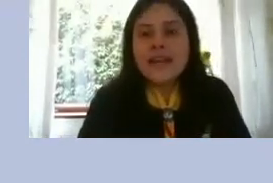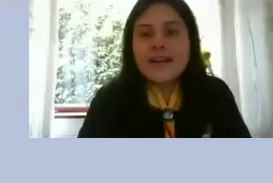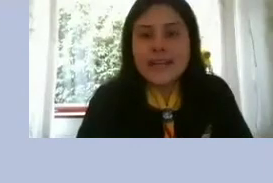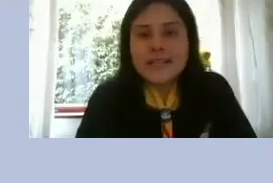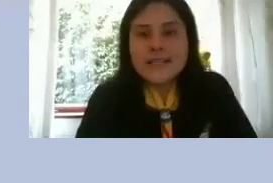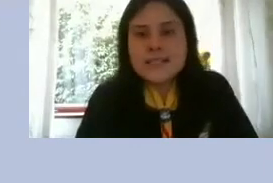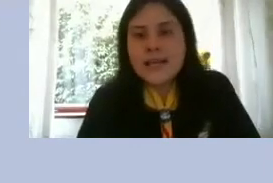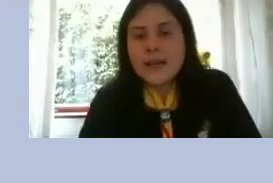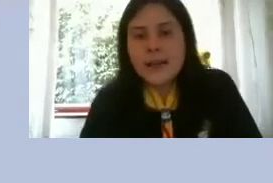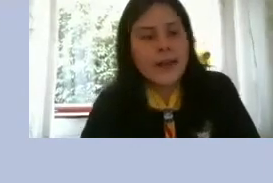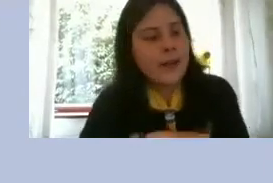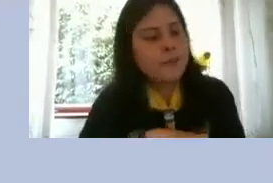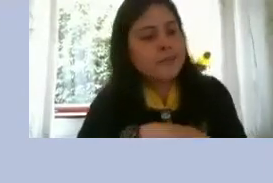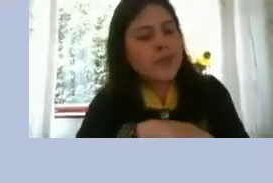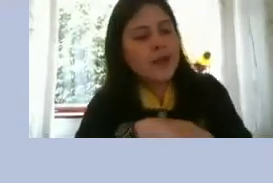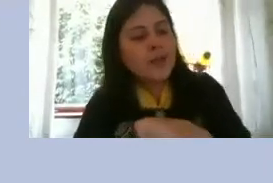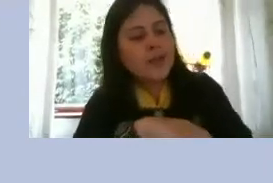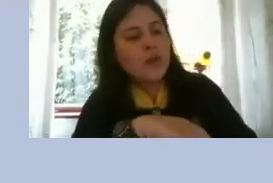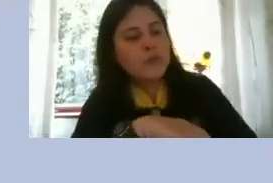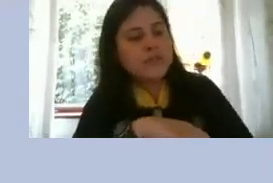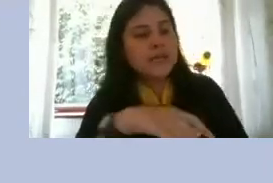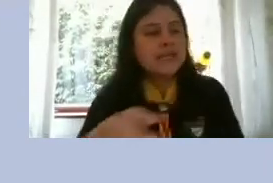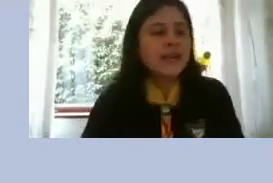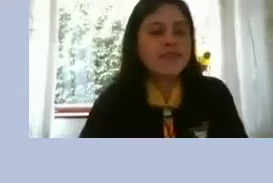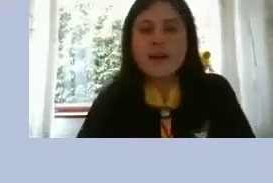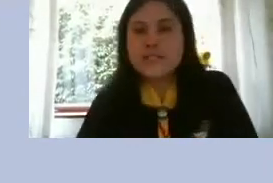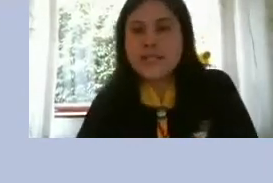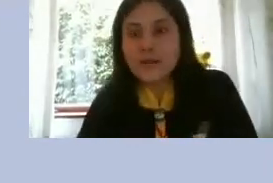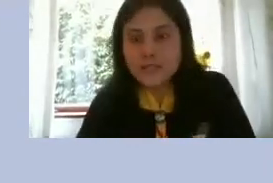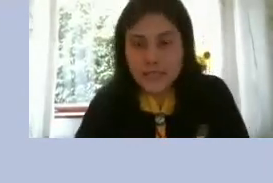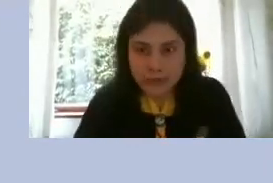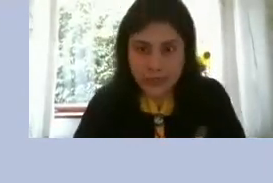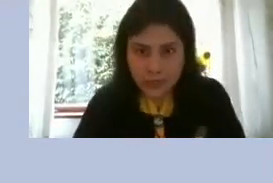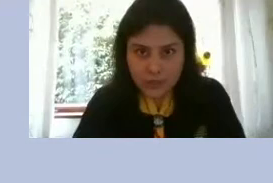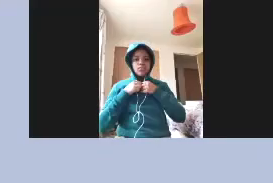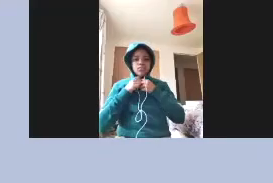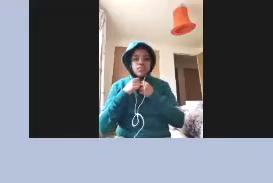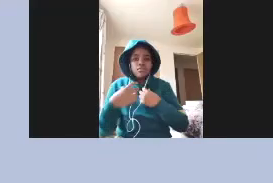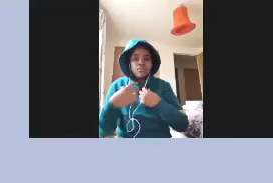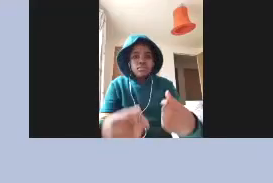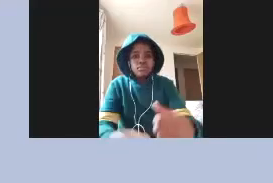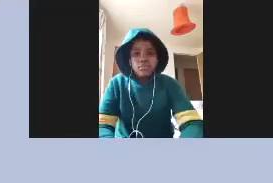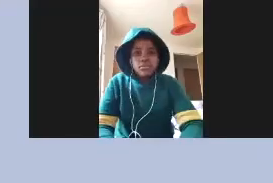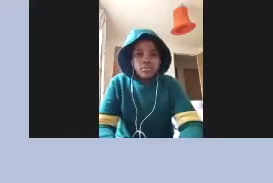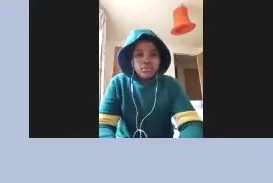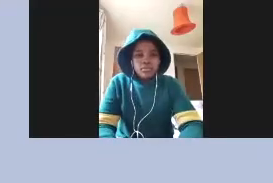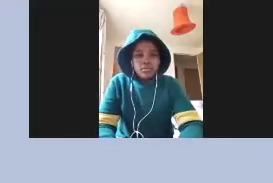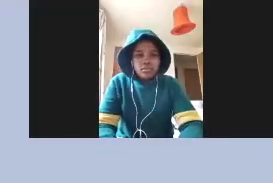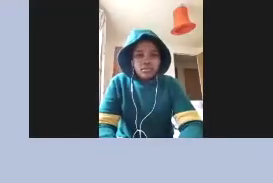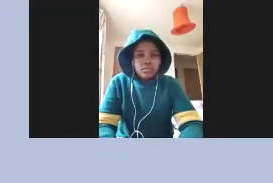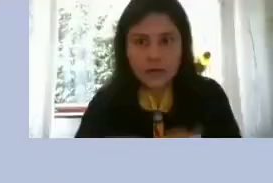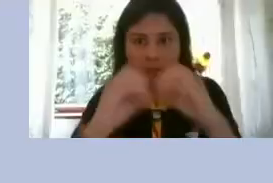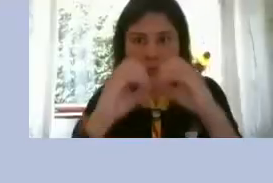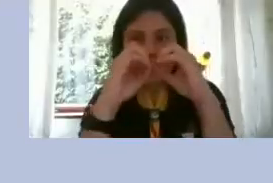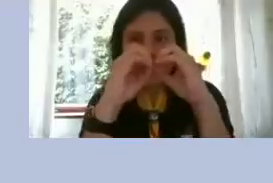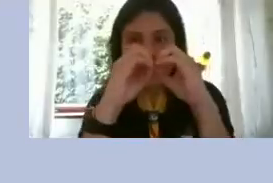There is another website that I found out here in the UK, and it's called